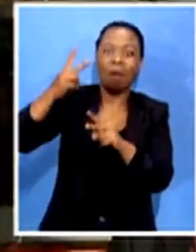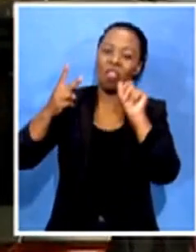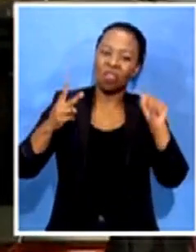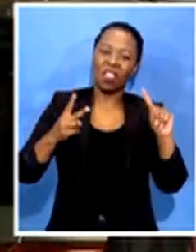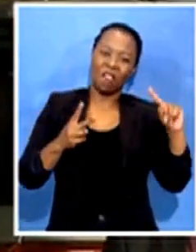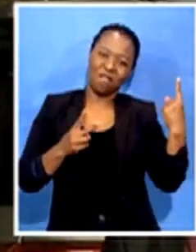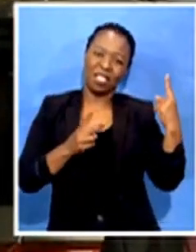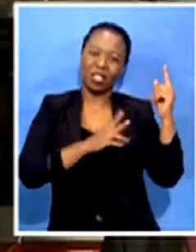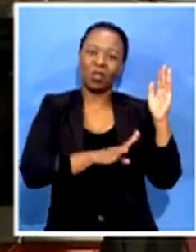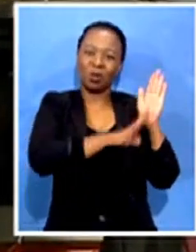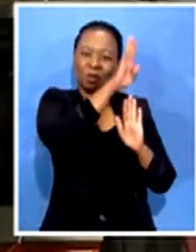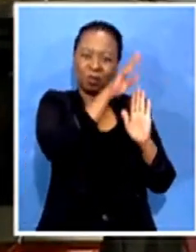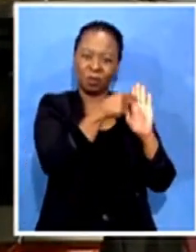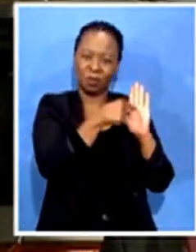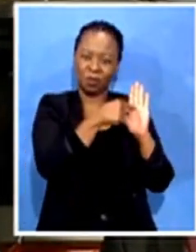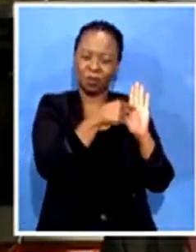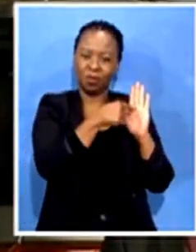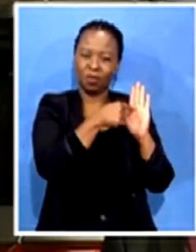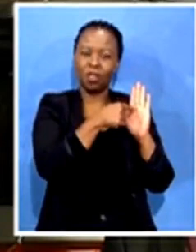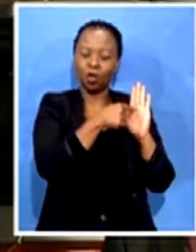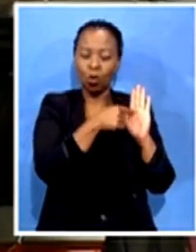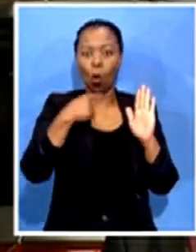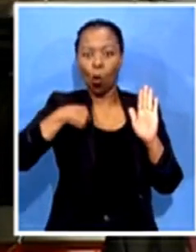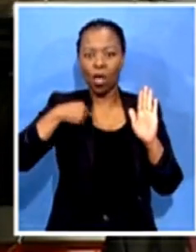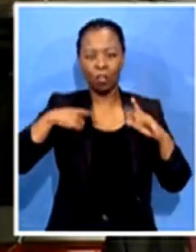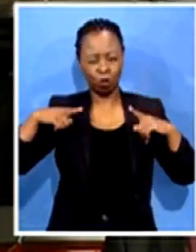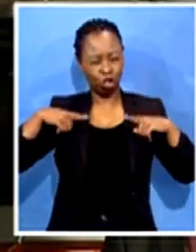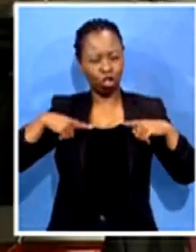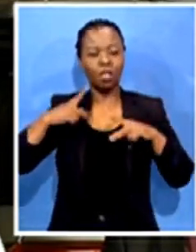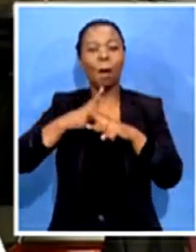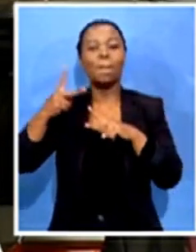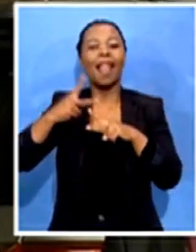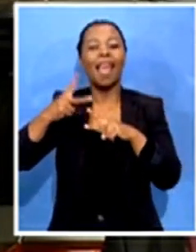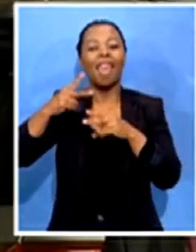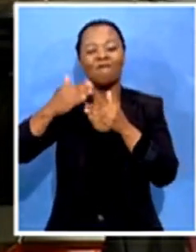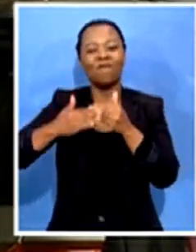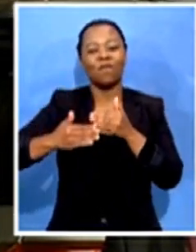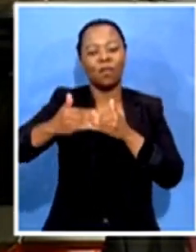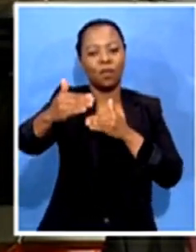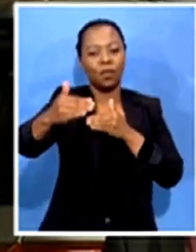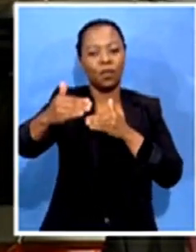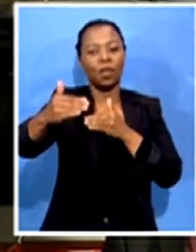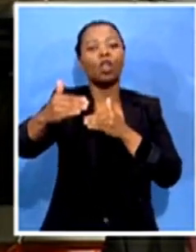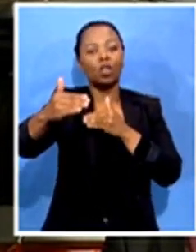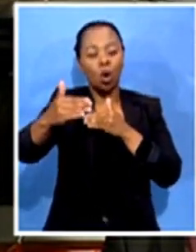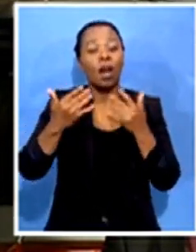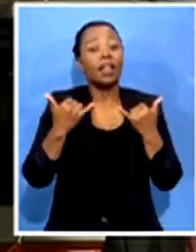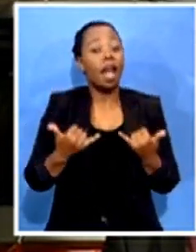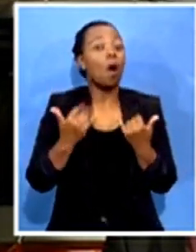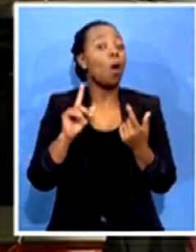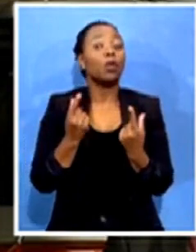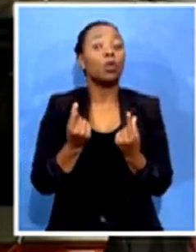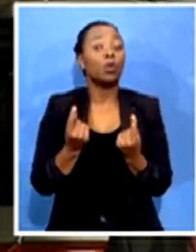also plan ahead. What does this mean? One of the things we are doing is that we are going back to Nasrec. You